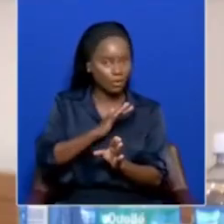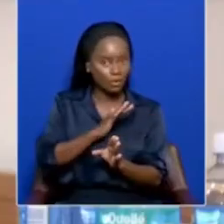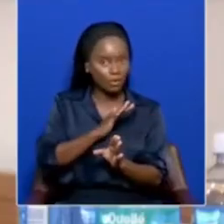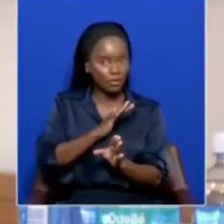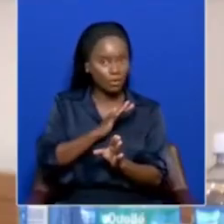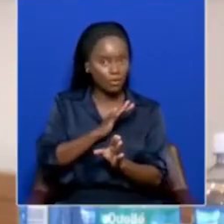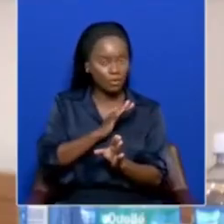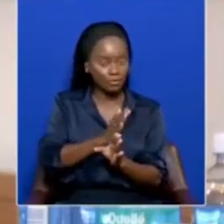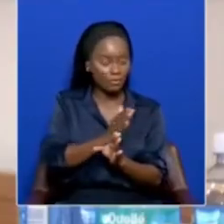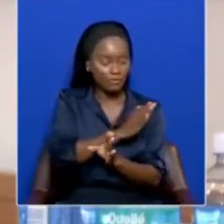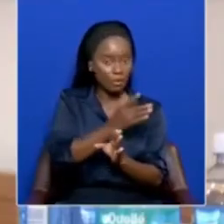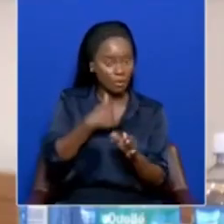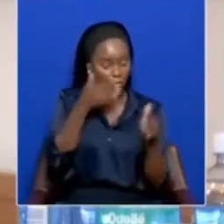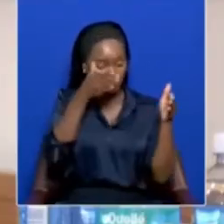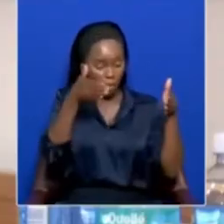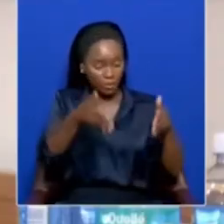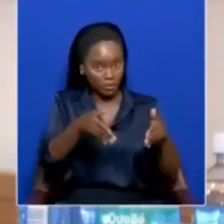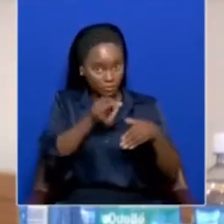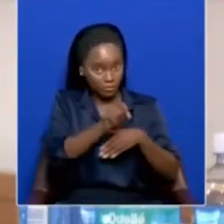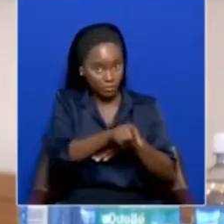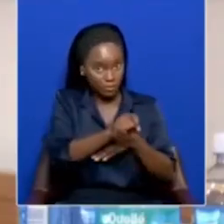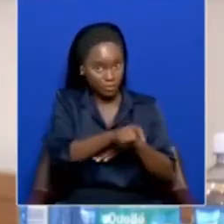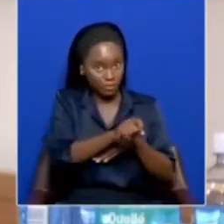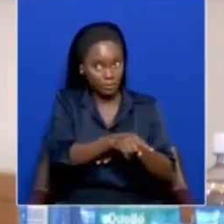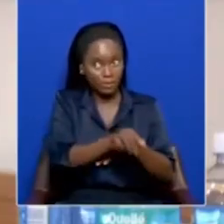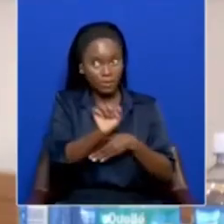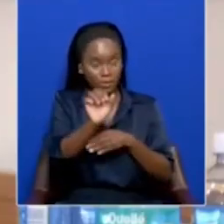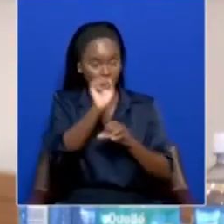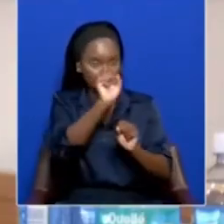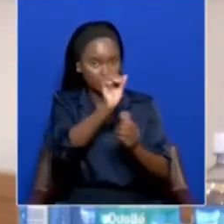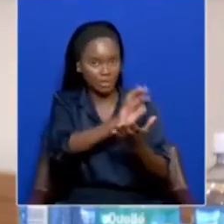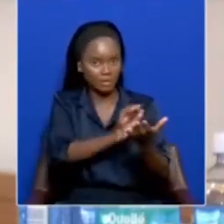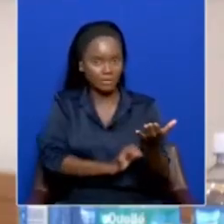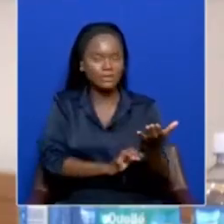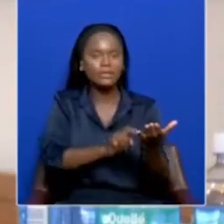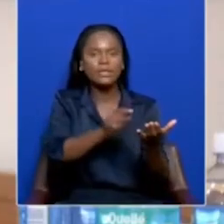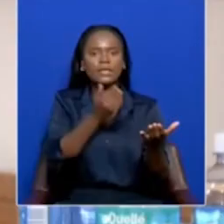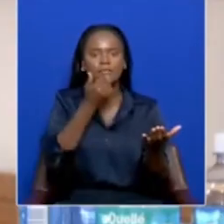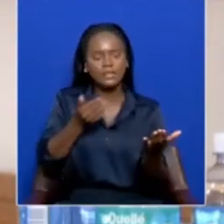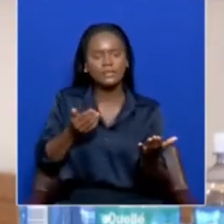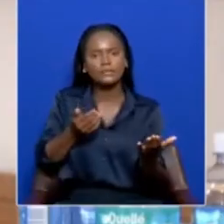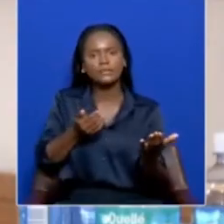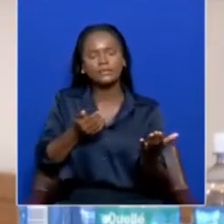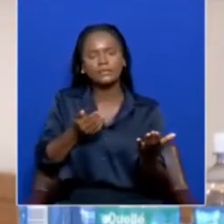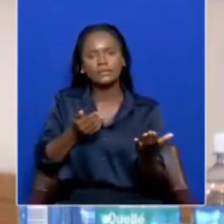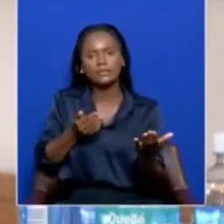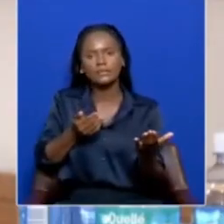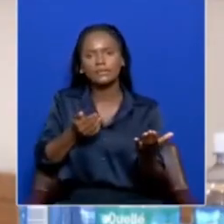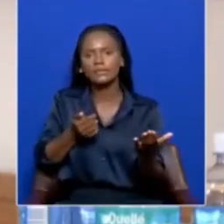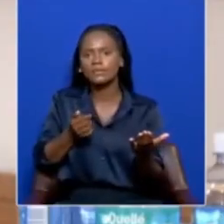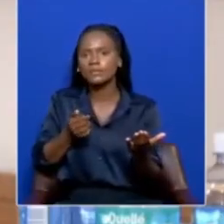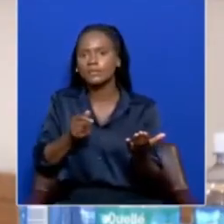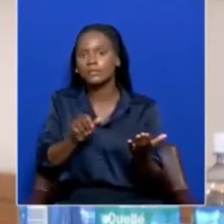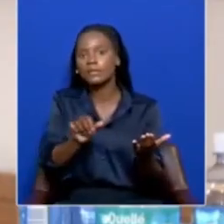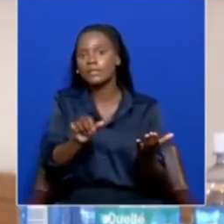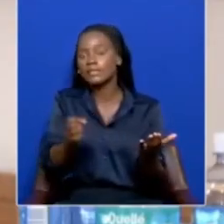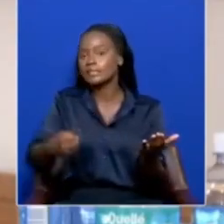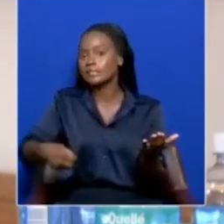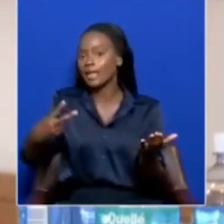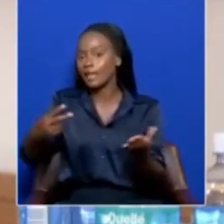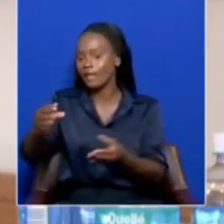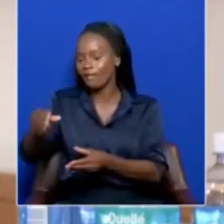refer you to your annexure file, and in particular to annexure